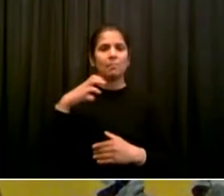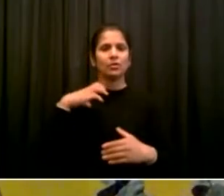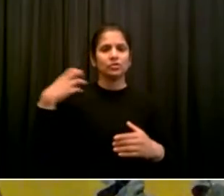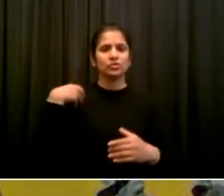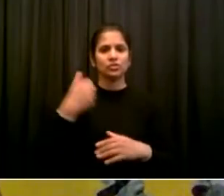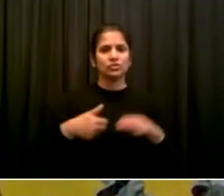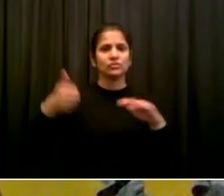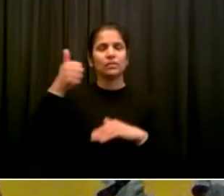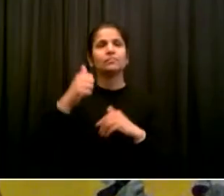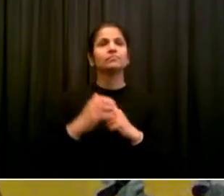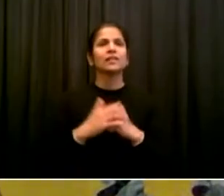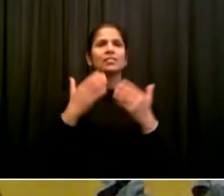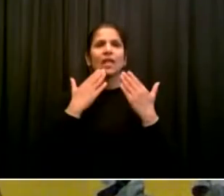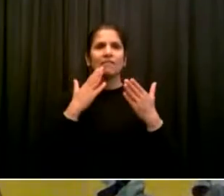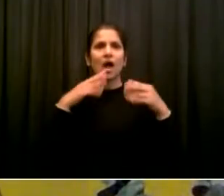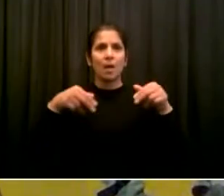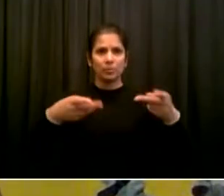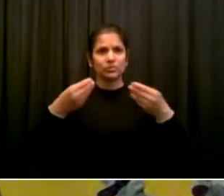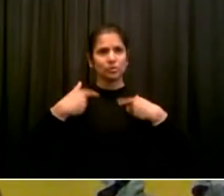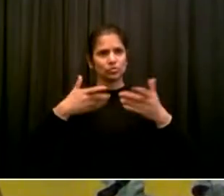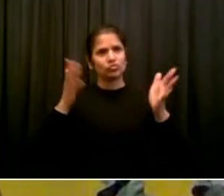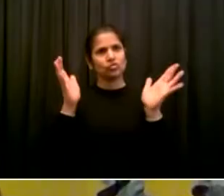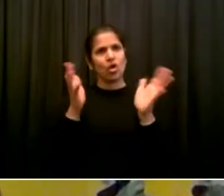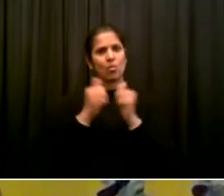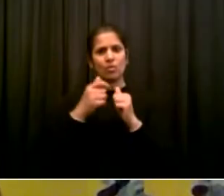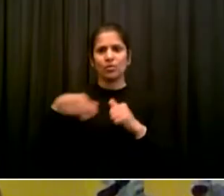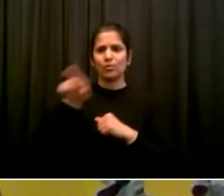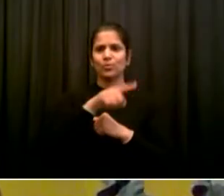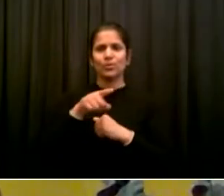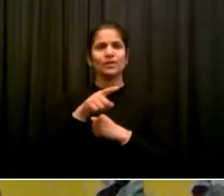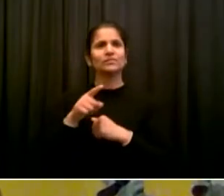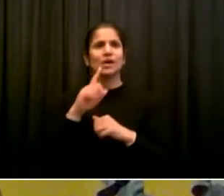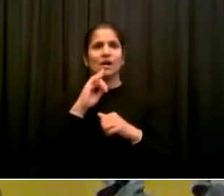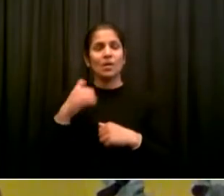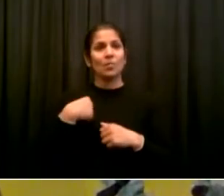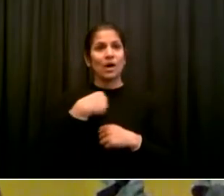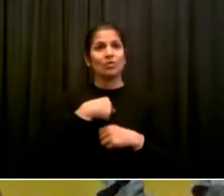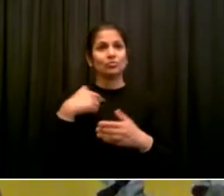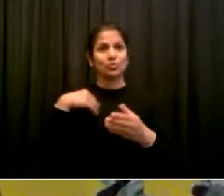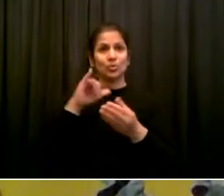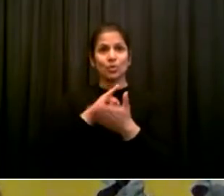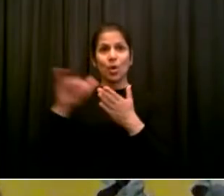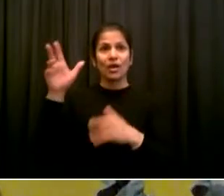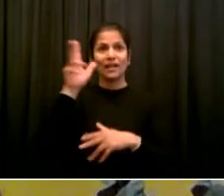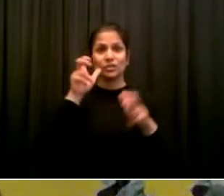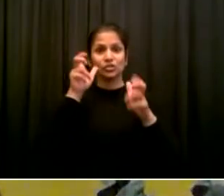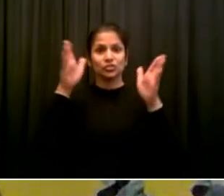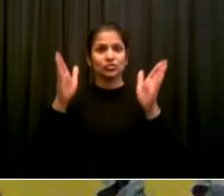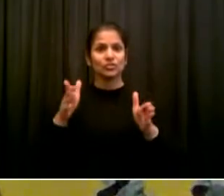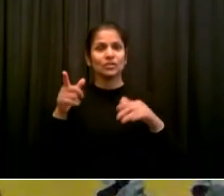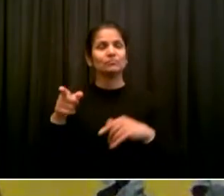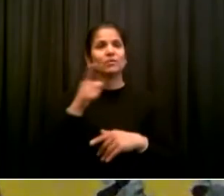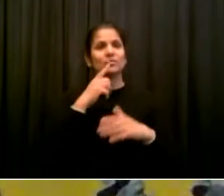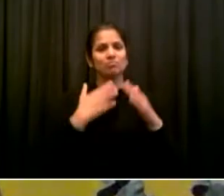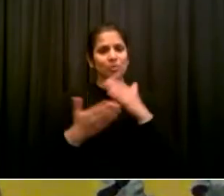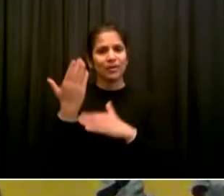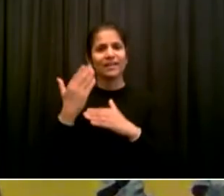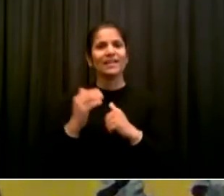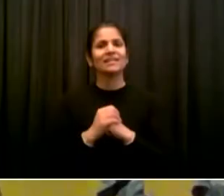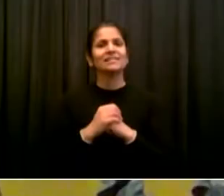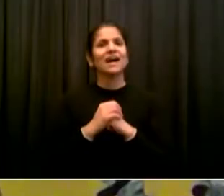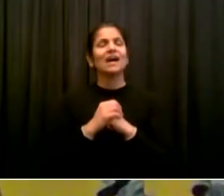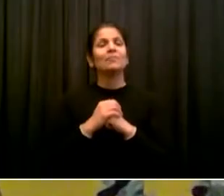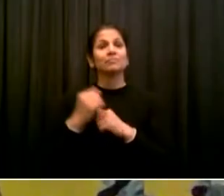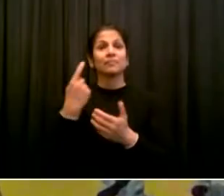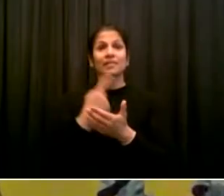with our listeners this morning. On October 13th of last year, I stood with my co-sponsors, Jennifer